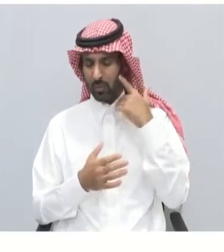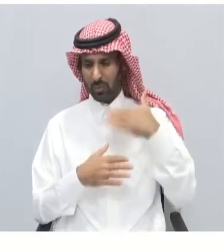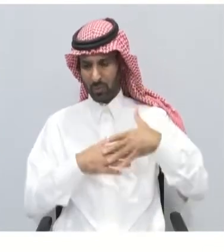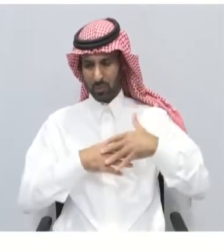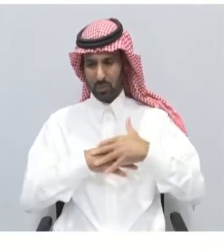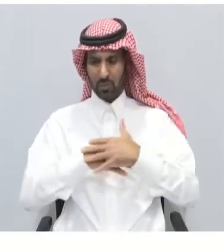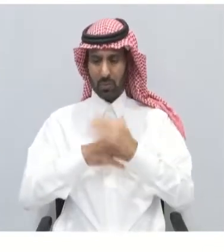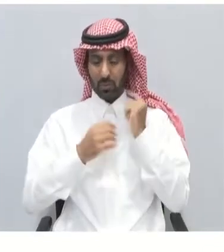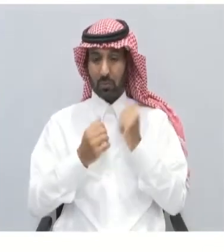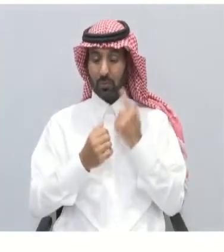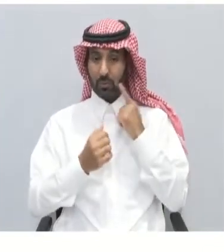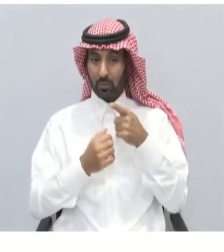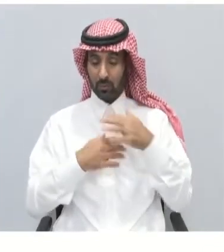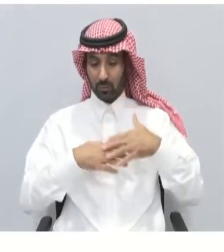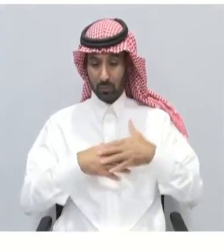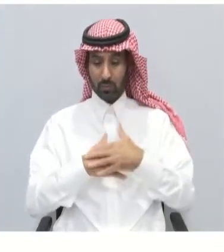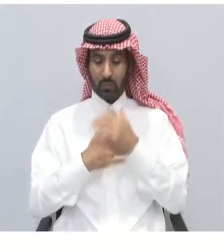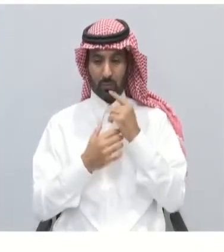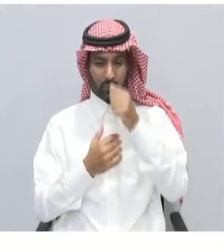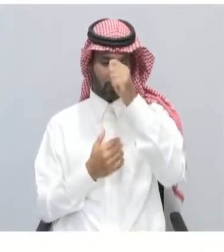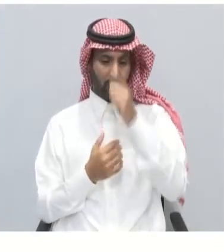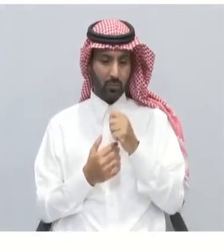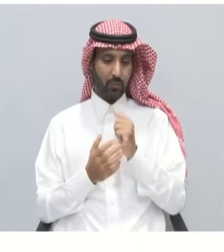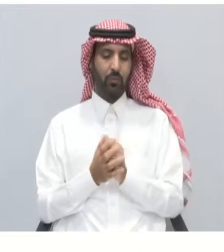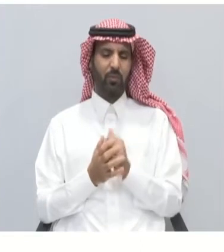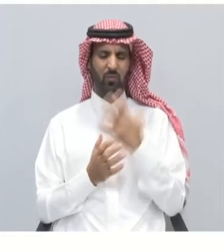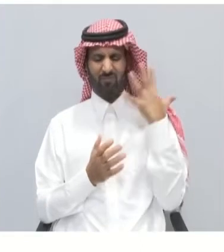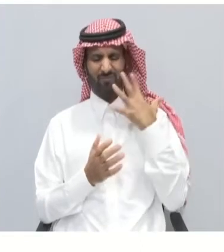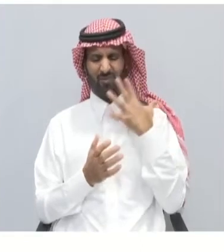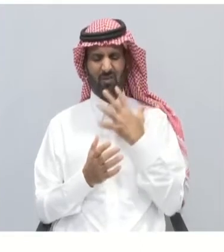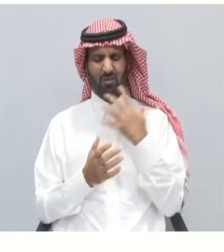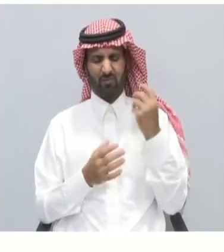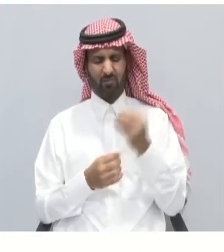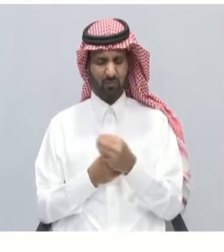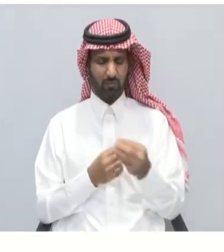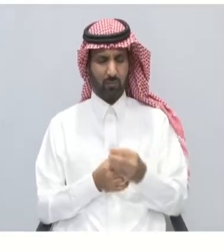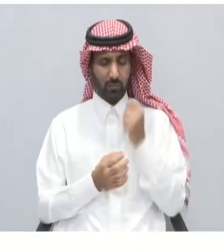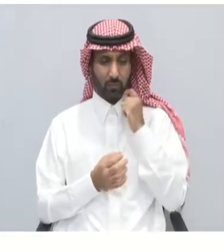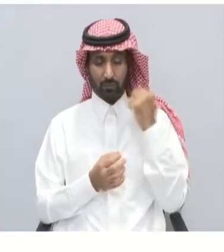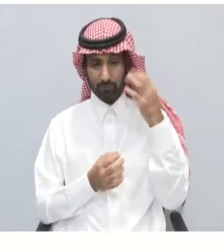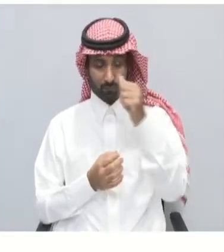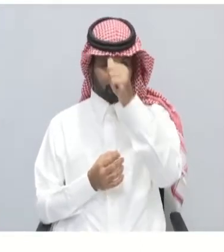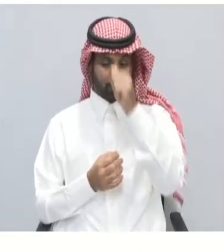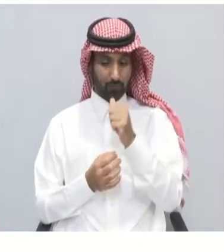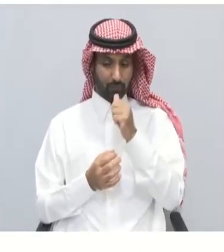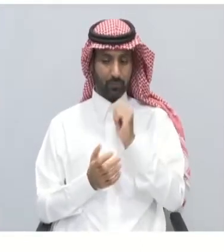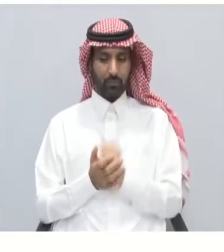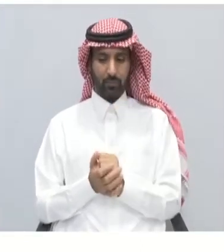skin means to irritate. Or annoy. All these three phrases mean